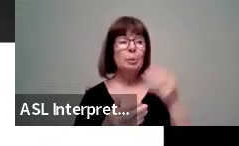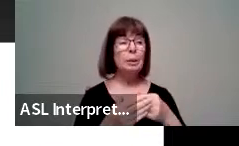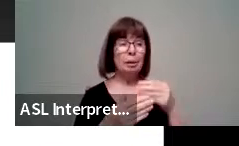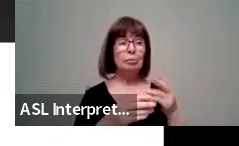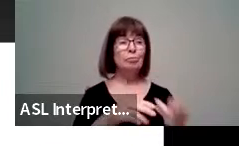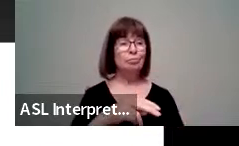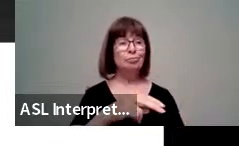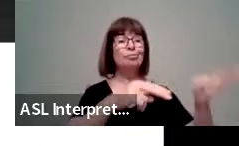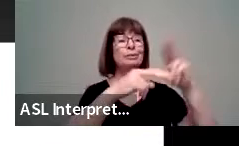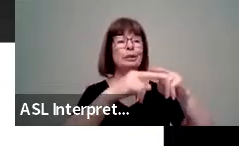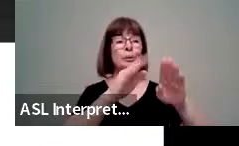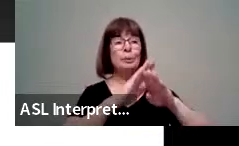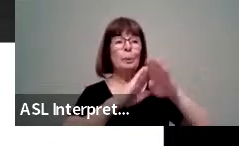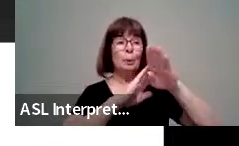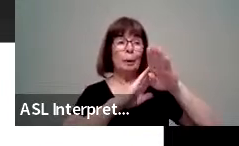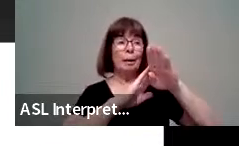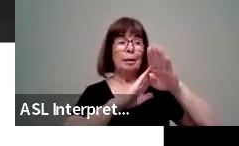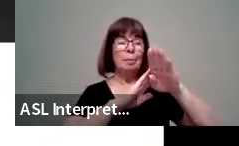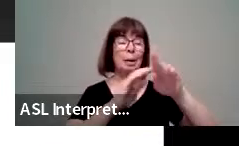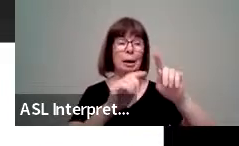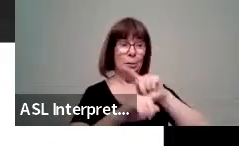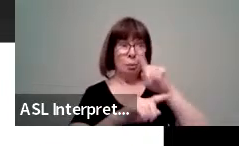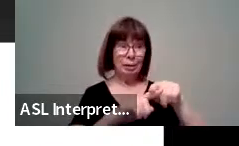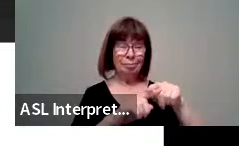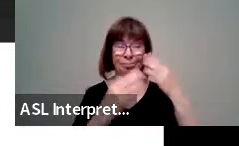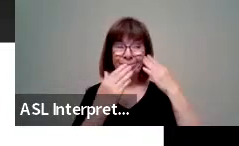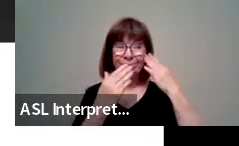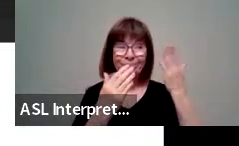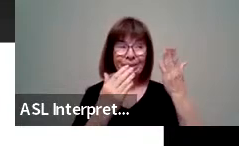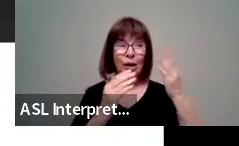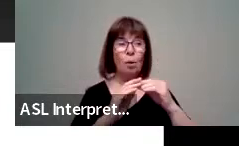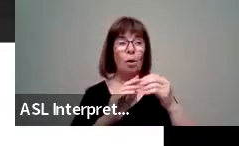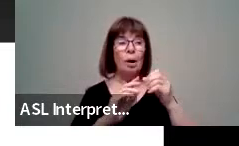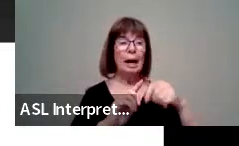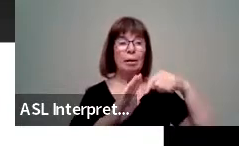when or how bad it'll be. Next slide.